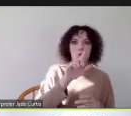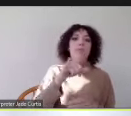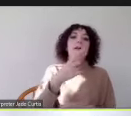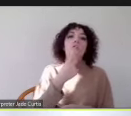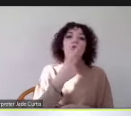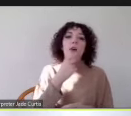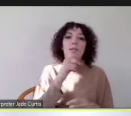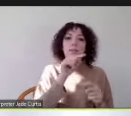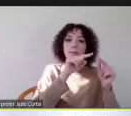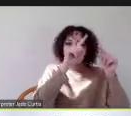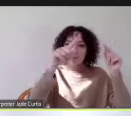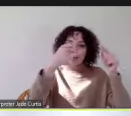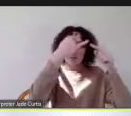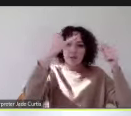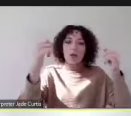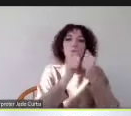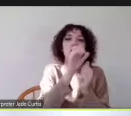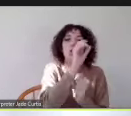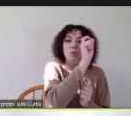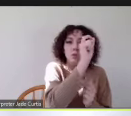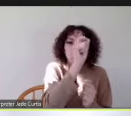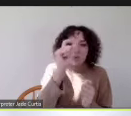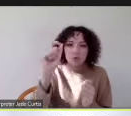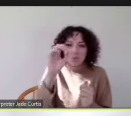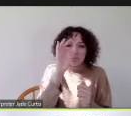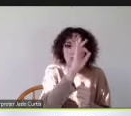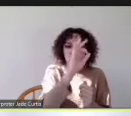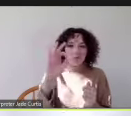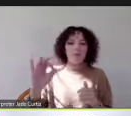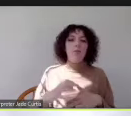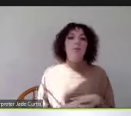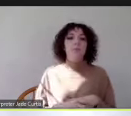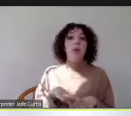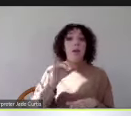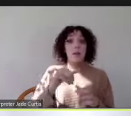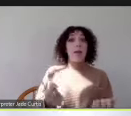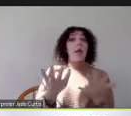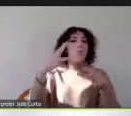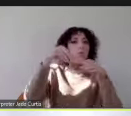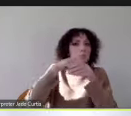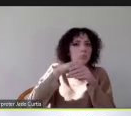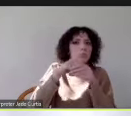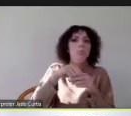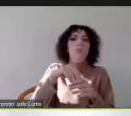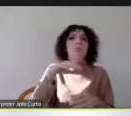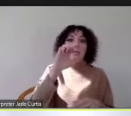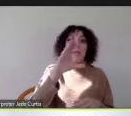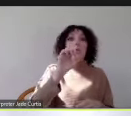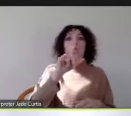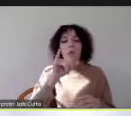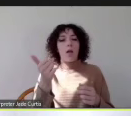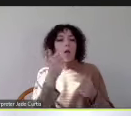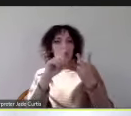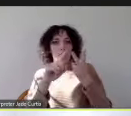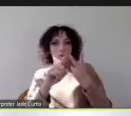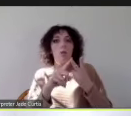with circle symbols, the concentrations of total and antibiotic-resistant E. coli and enterococci increased